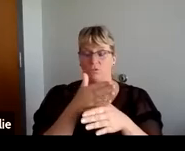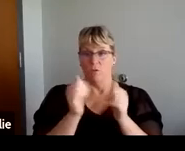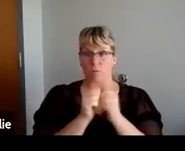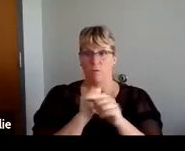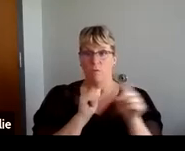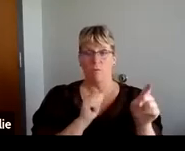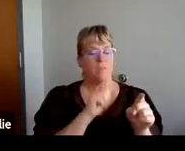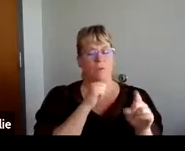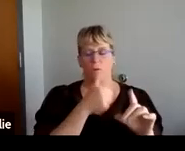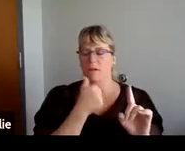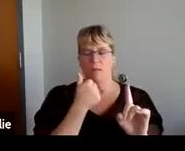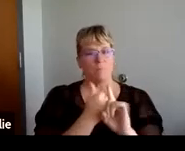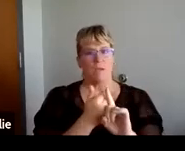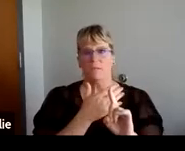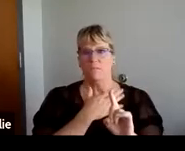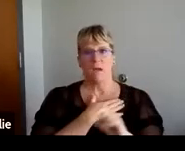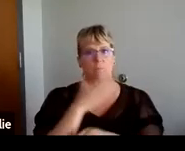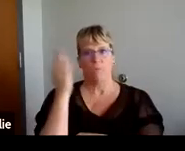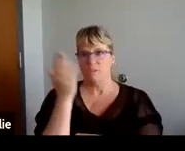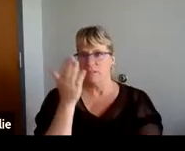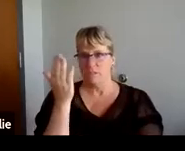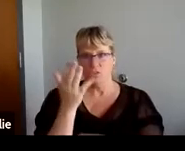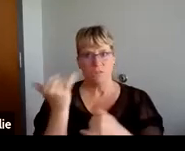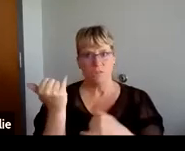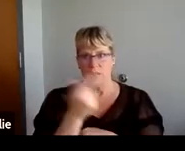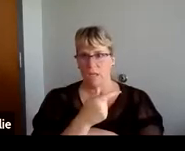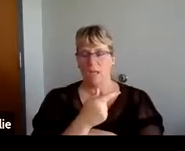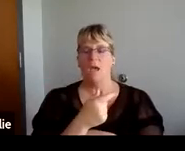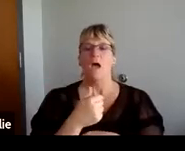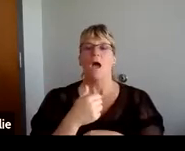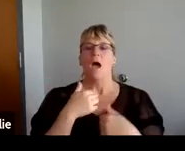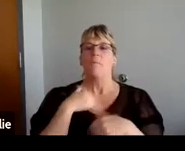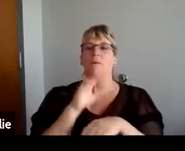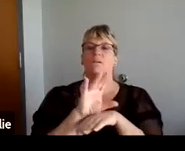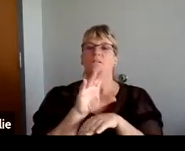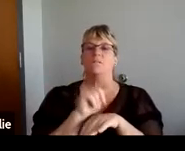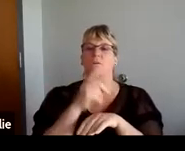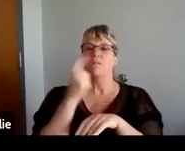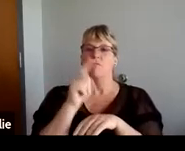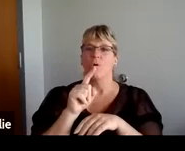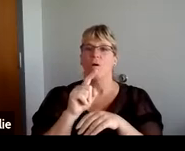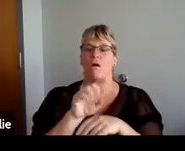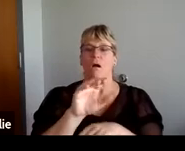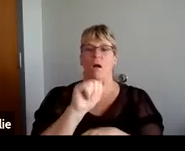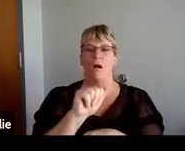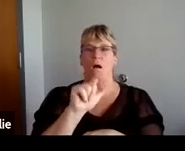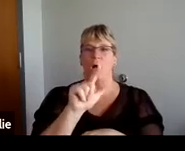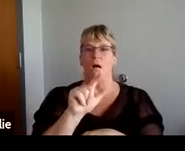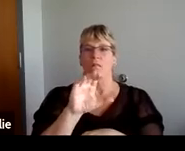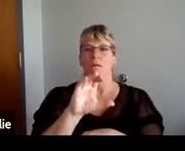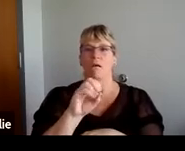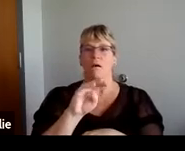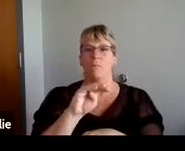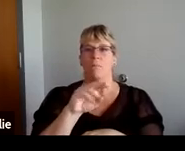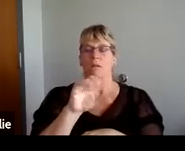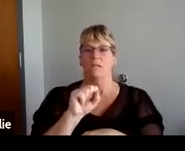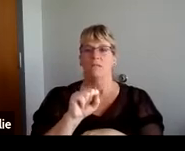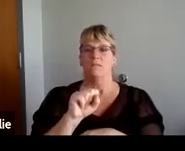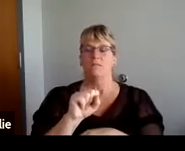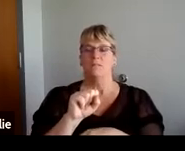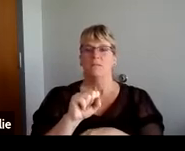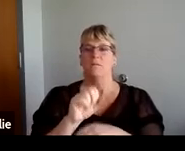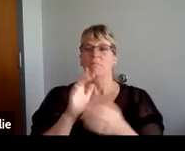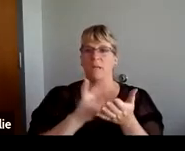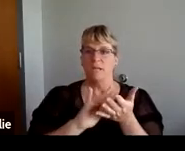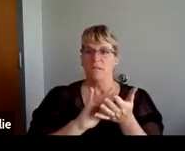not impact my presentation here today. I am a consultant for Alkermes, which is the producer of Vivitrol. I'm also